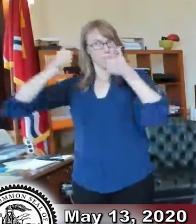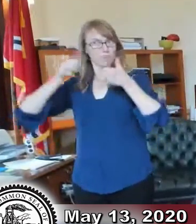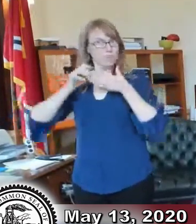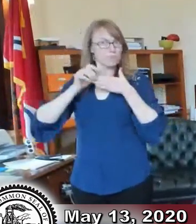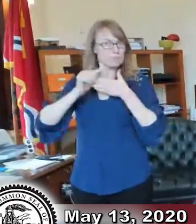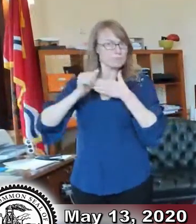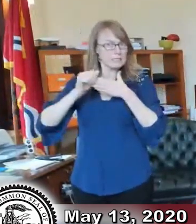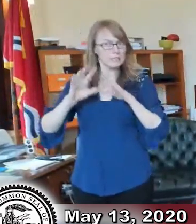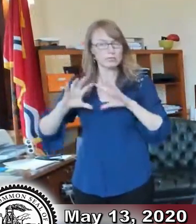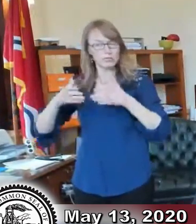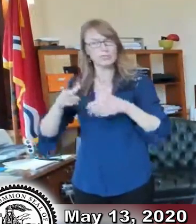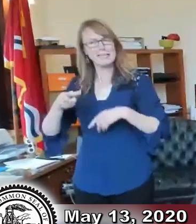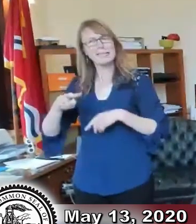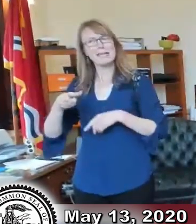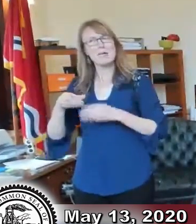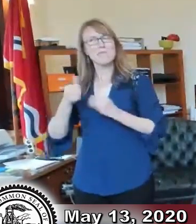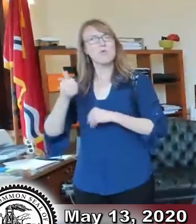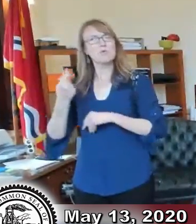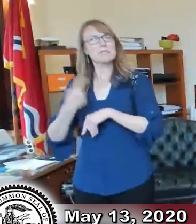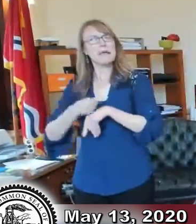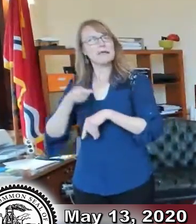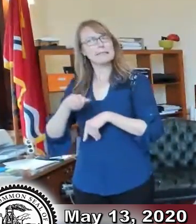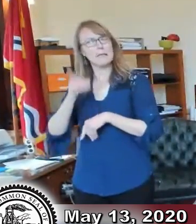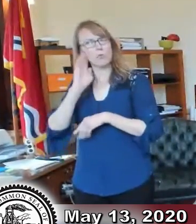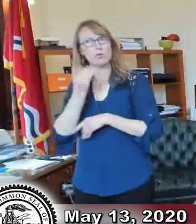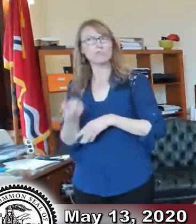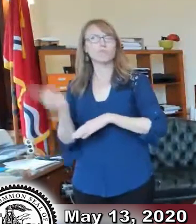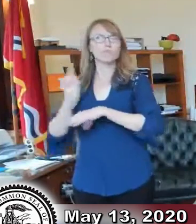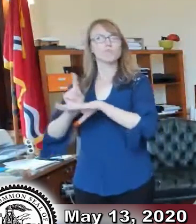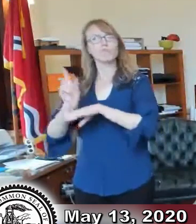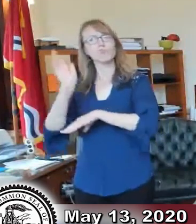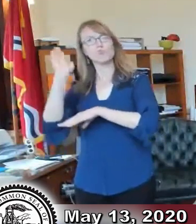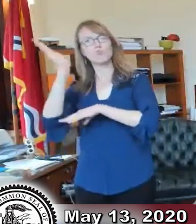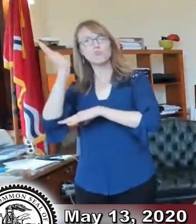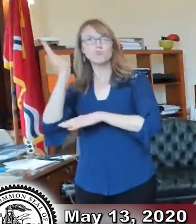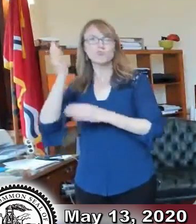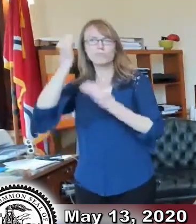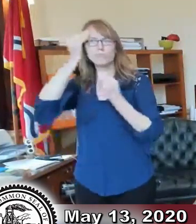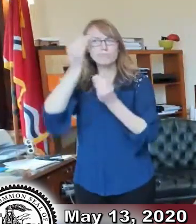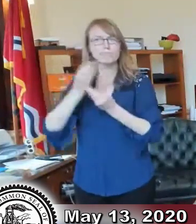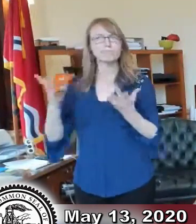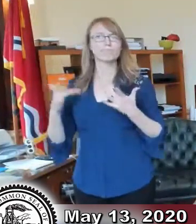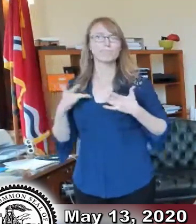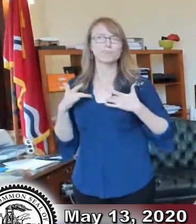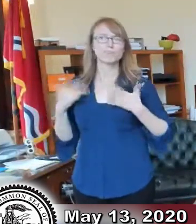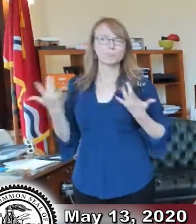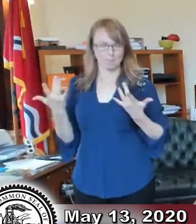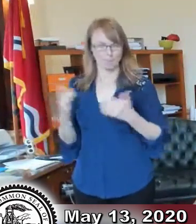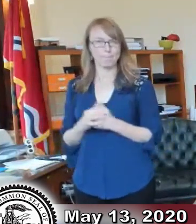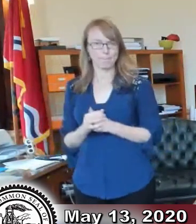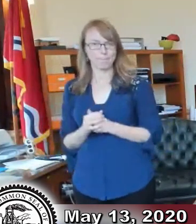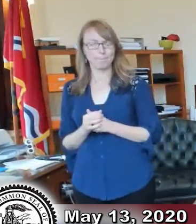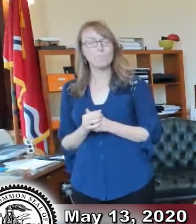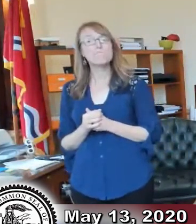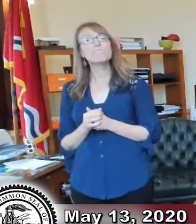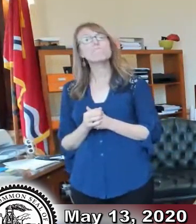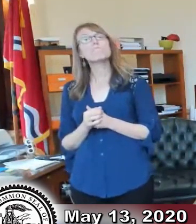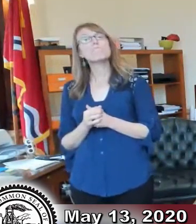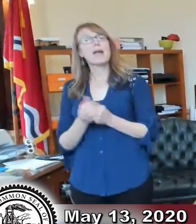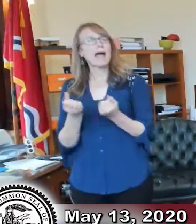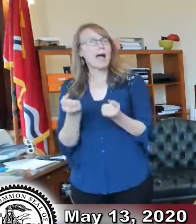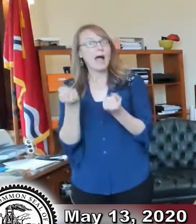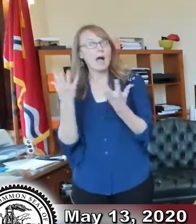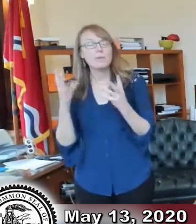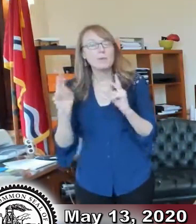are. A question about how many people have been tested in the city so far and how that compares to when